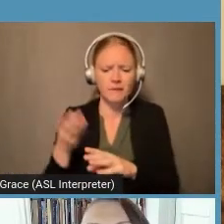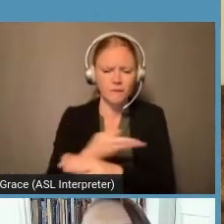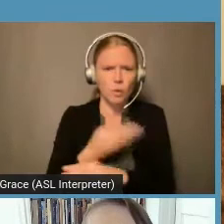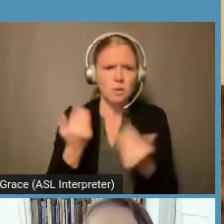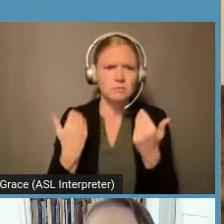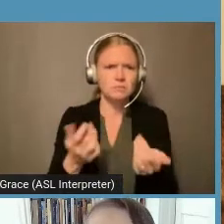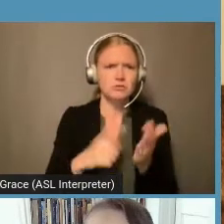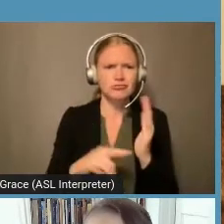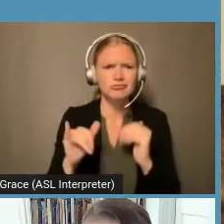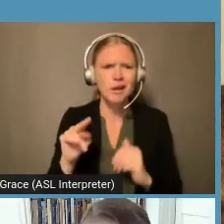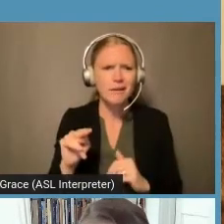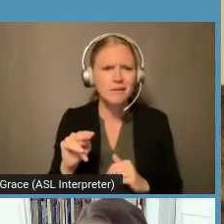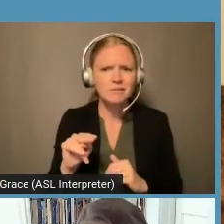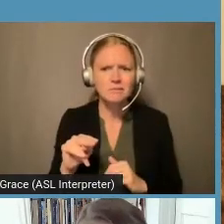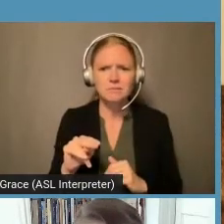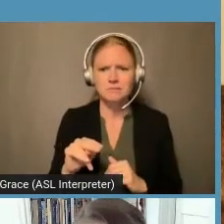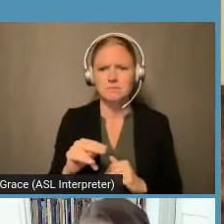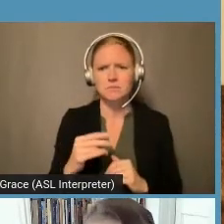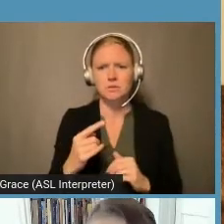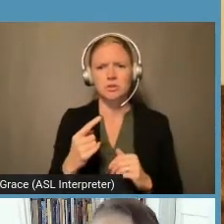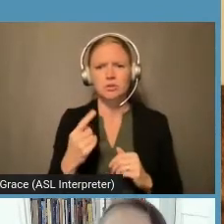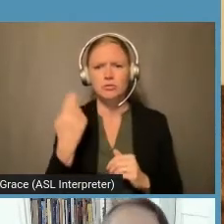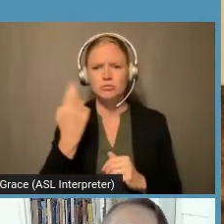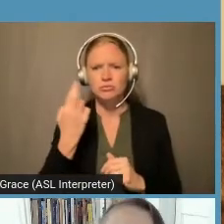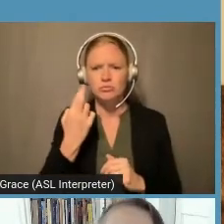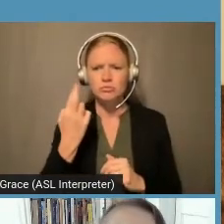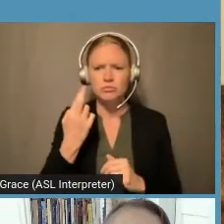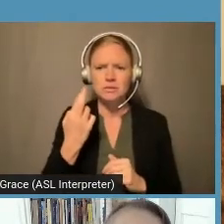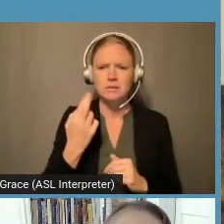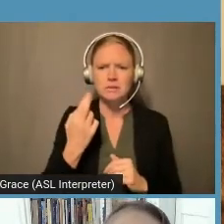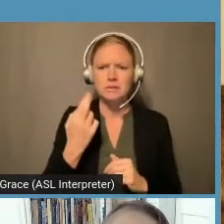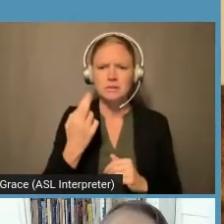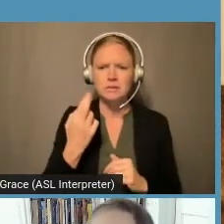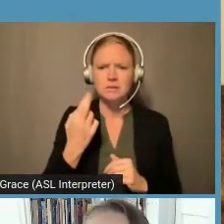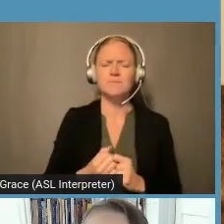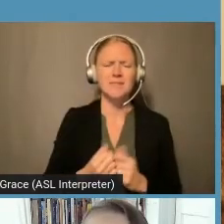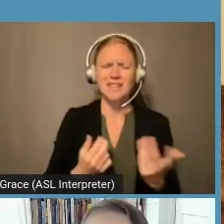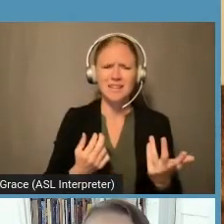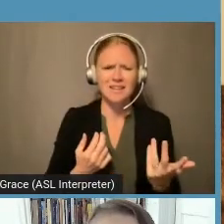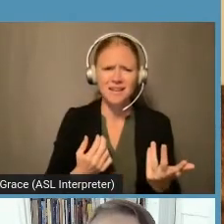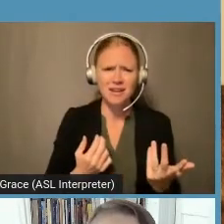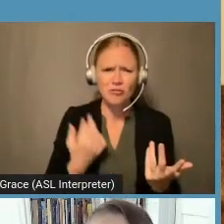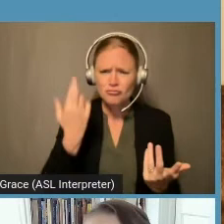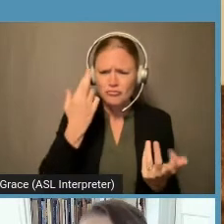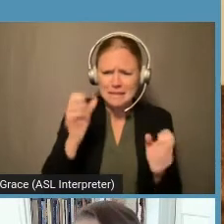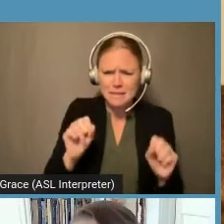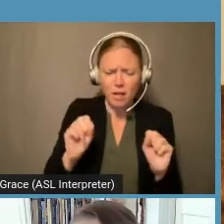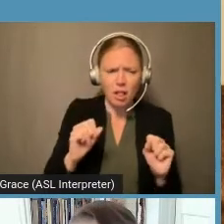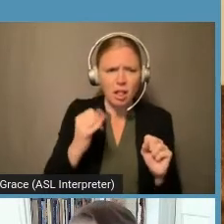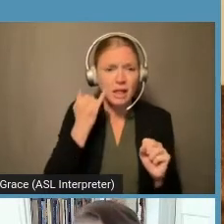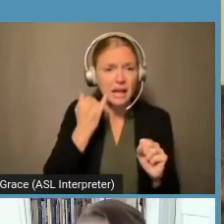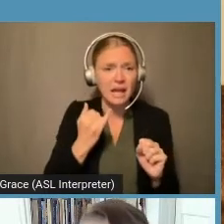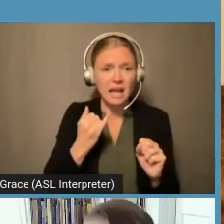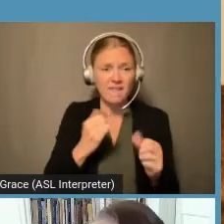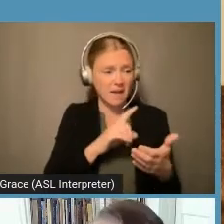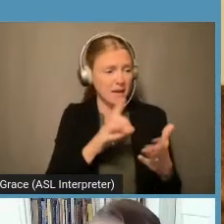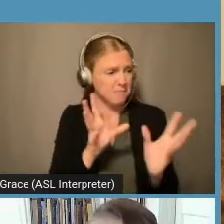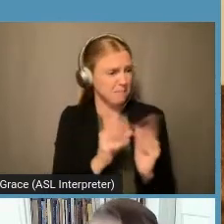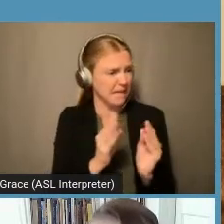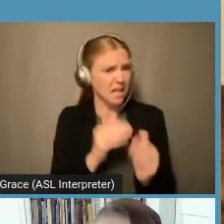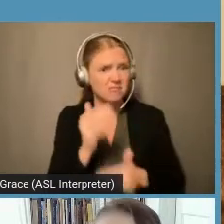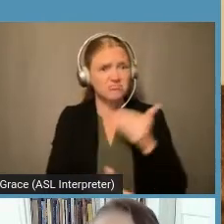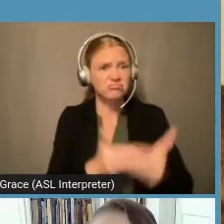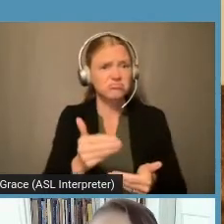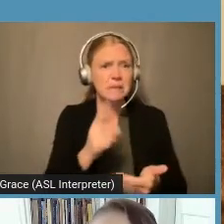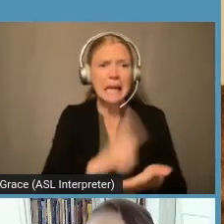whatever a reasonable regular check-in cadence is, and just cancel it if you don't need the time. You feel like everything's cool,